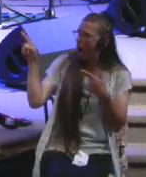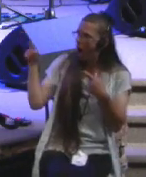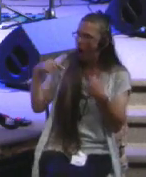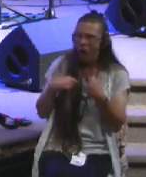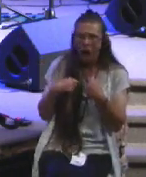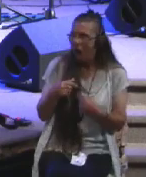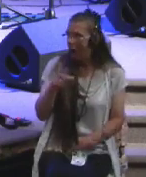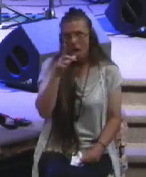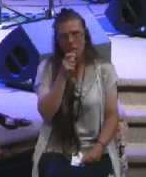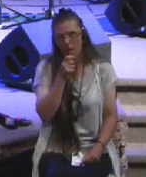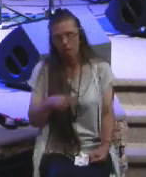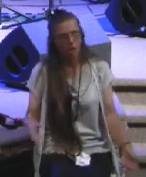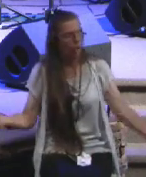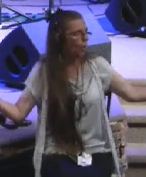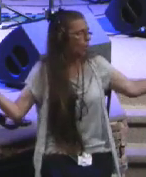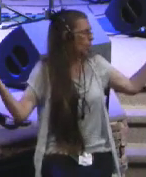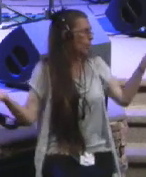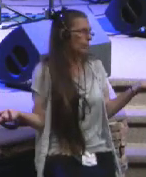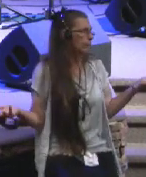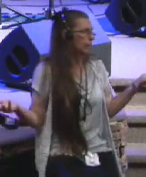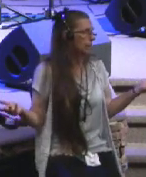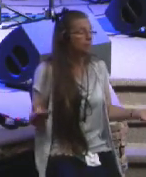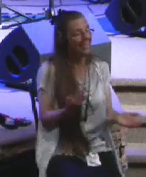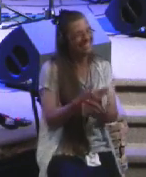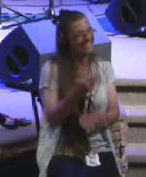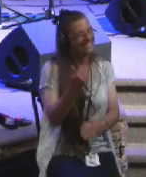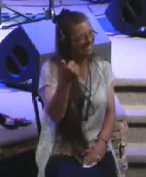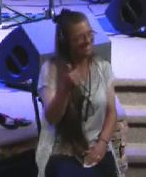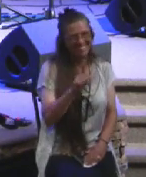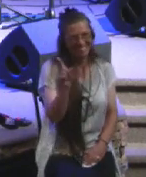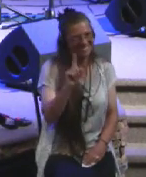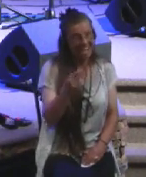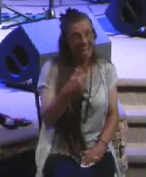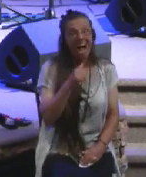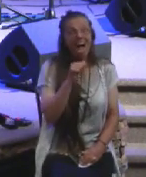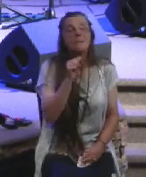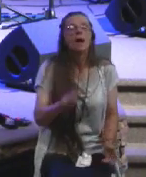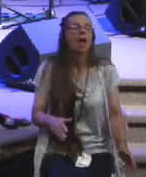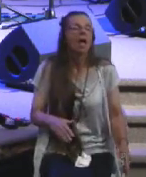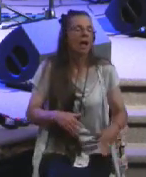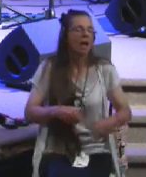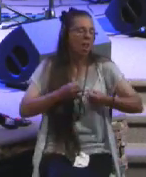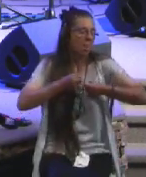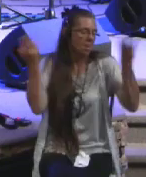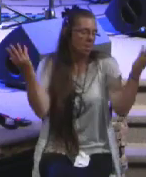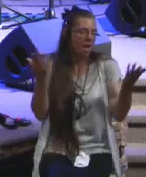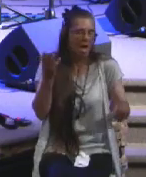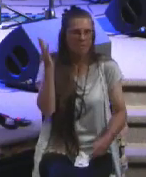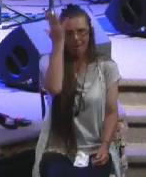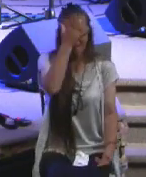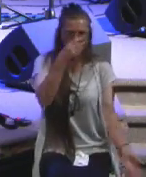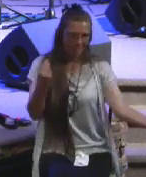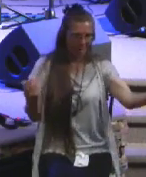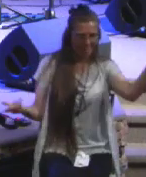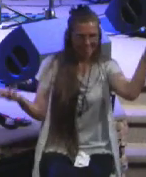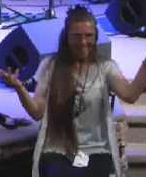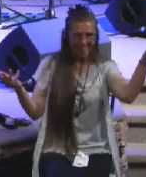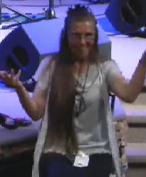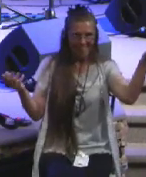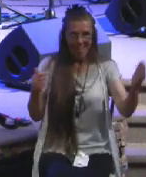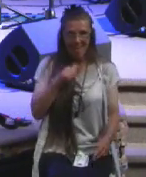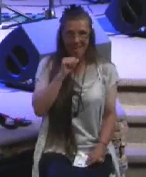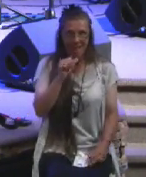I don't know who Marilyn Manson is. That's good. Don't, because I'm telling you right now, I'm a lot better looking than Marilyn Manson. I may not look